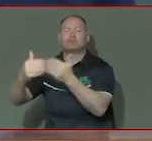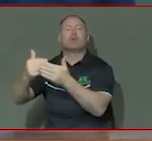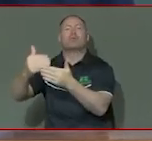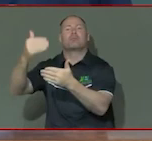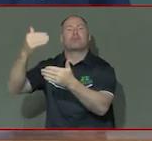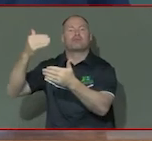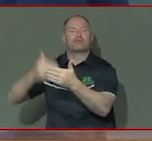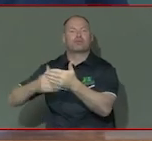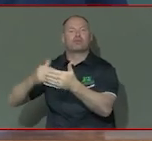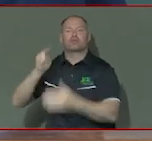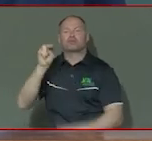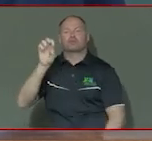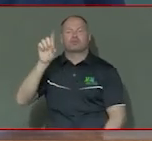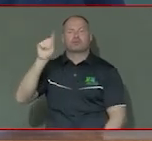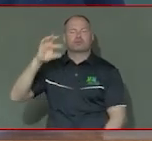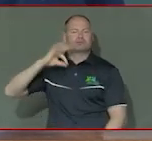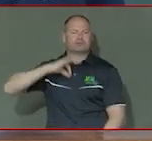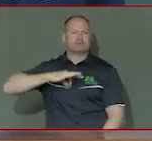and before the interest?